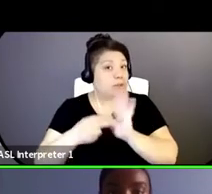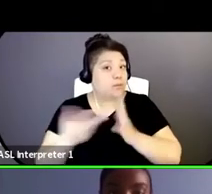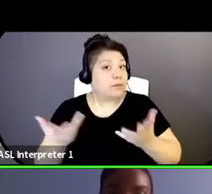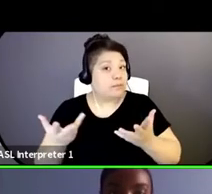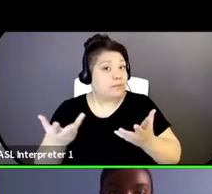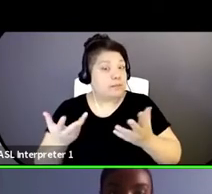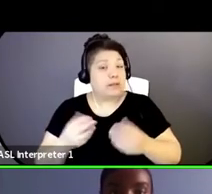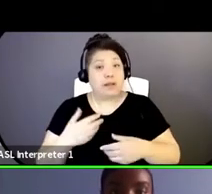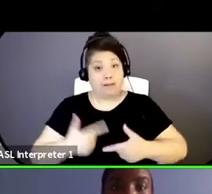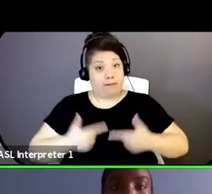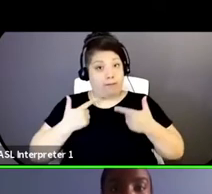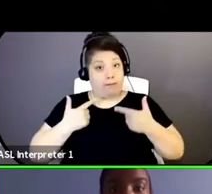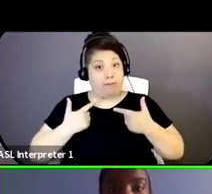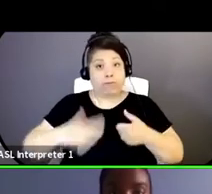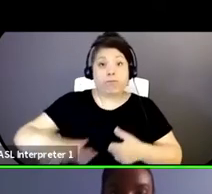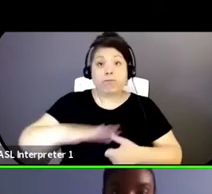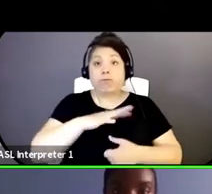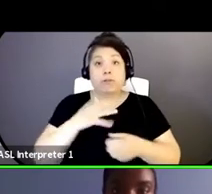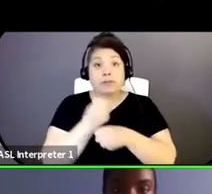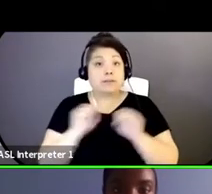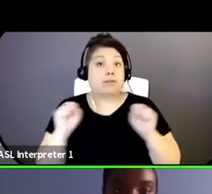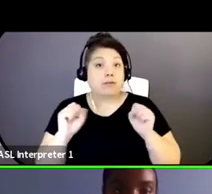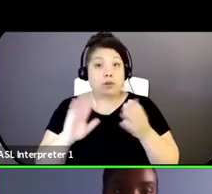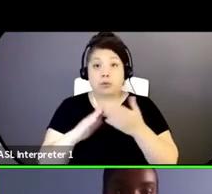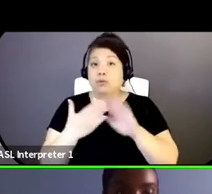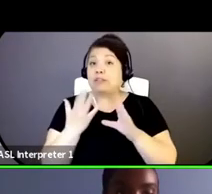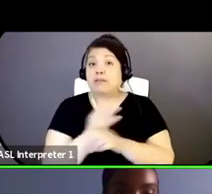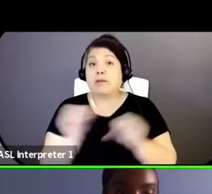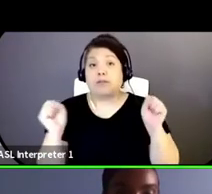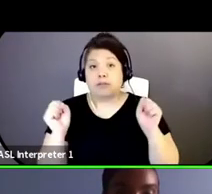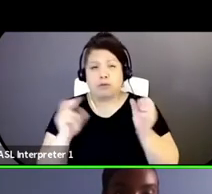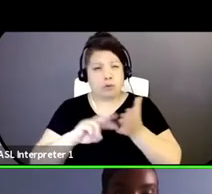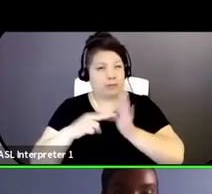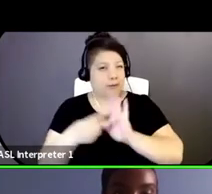place to live? What are safe communities?